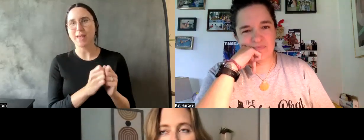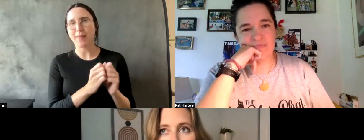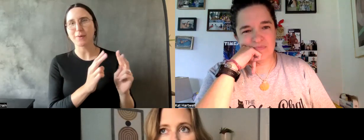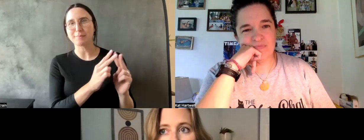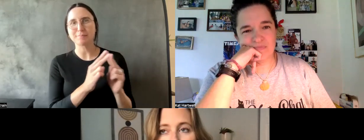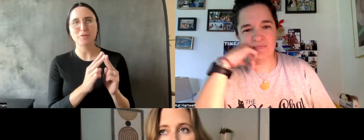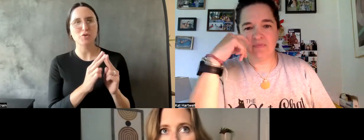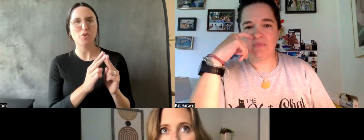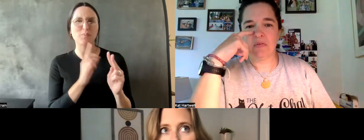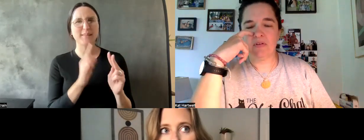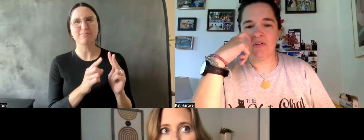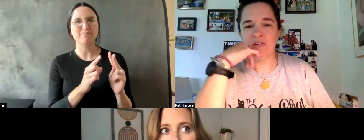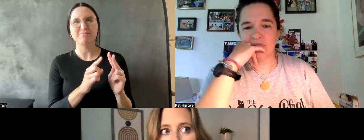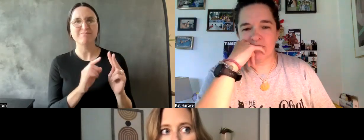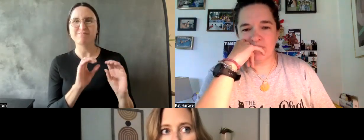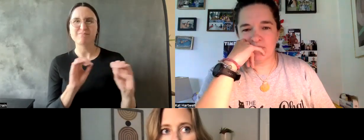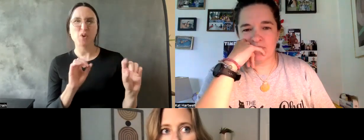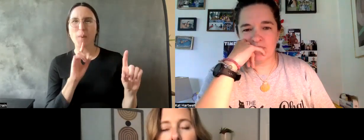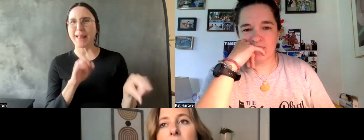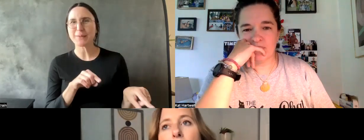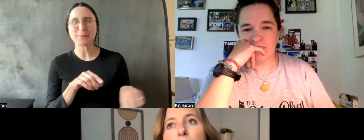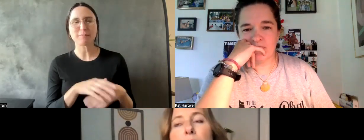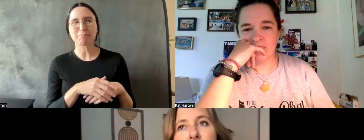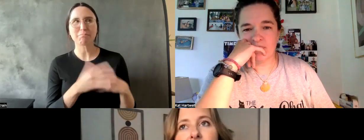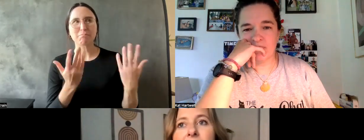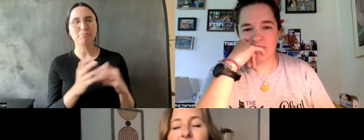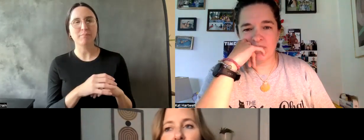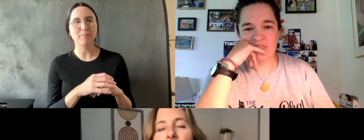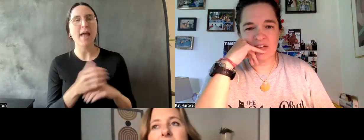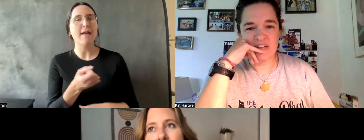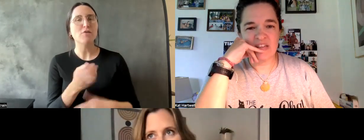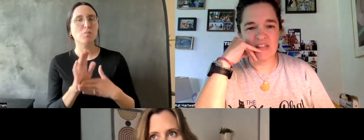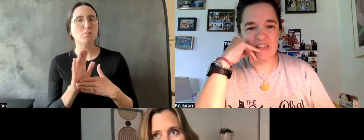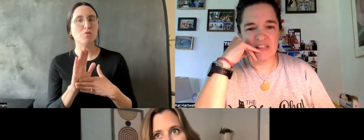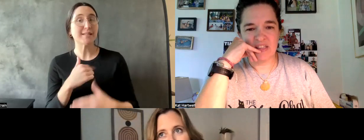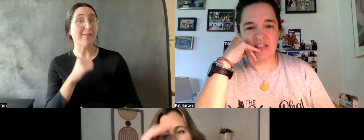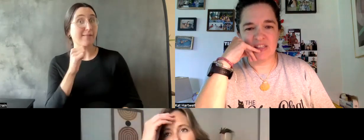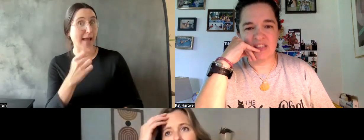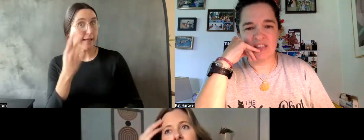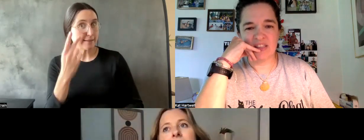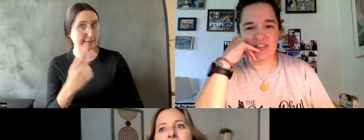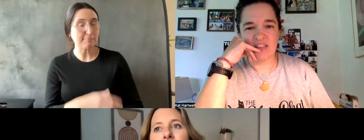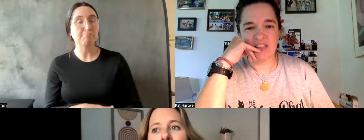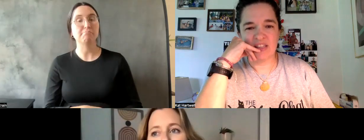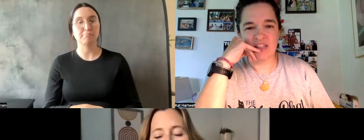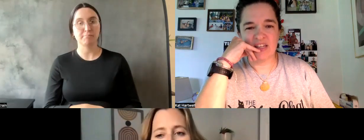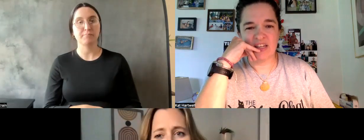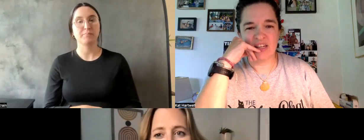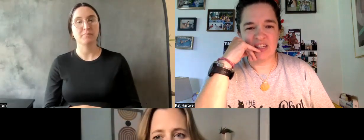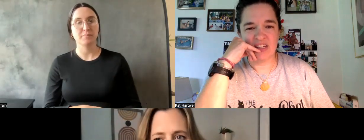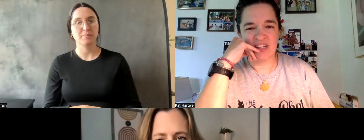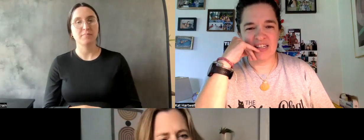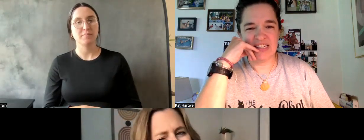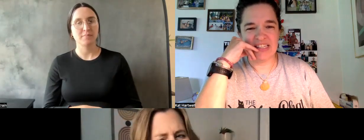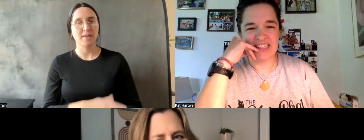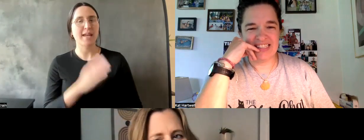them together again. Um, there's a couple movies that I have not seen that I know of a